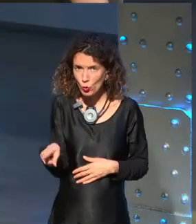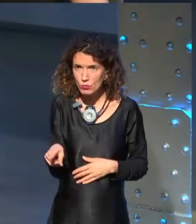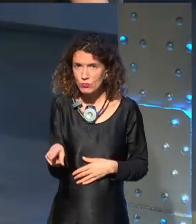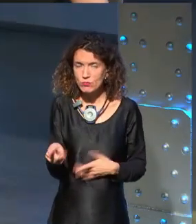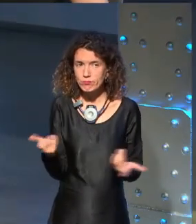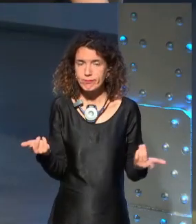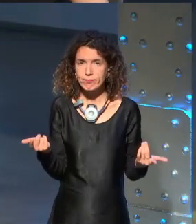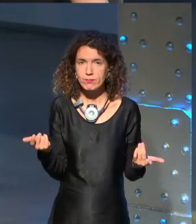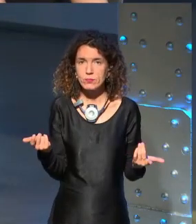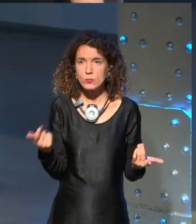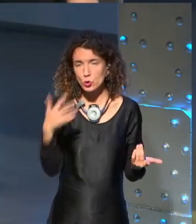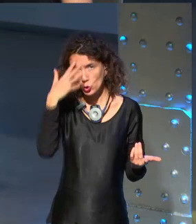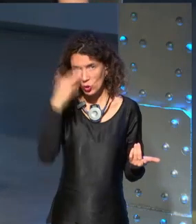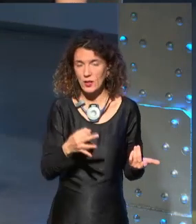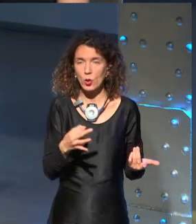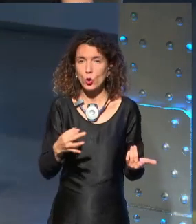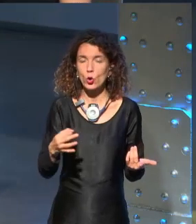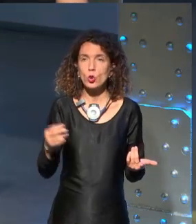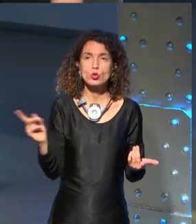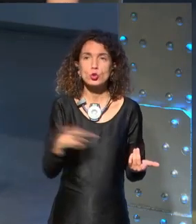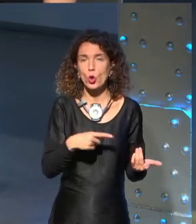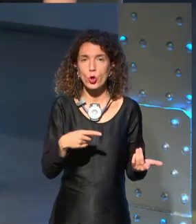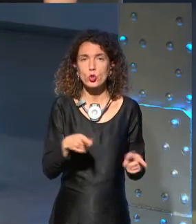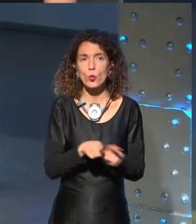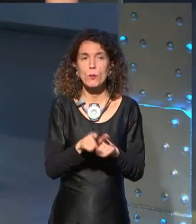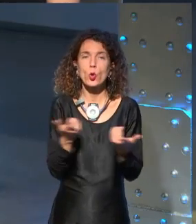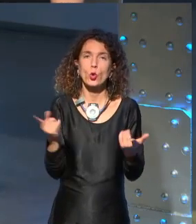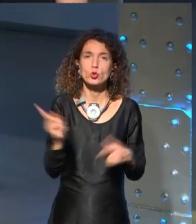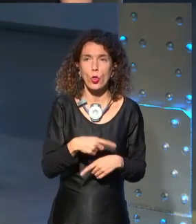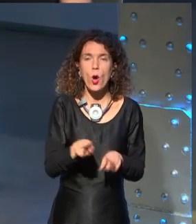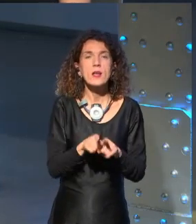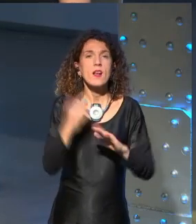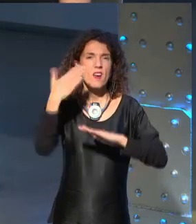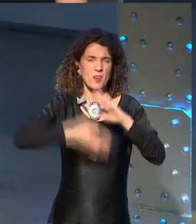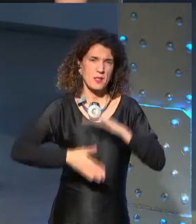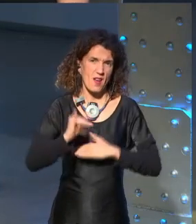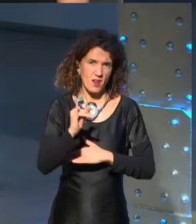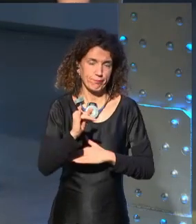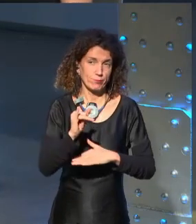Often it is, but there's a countervailing force in David.